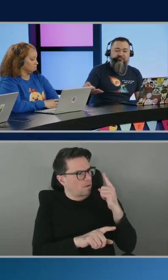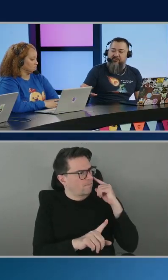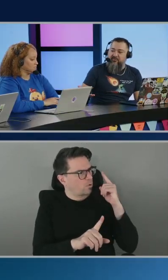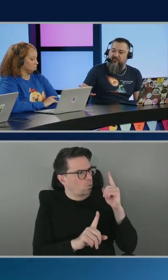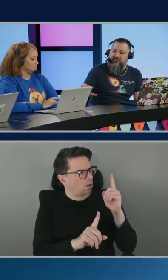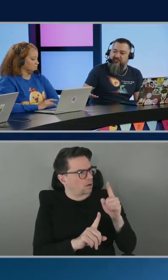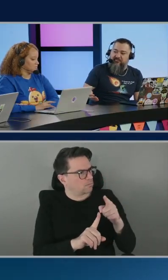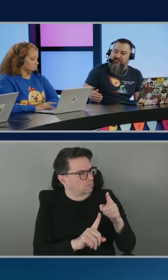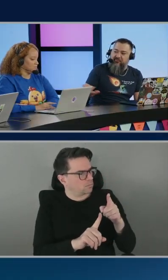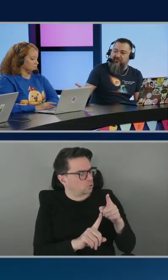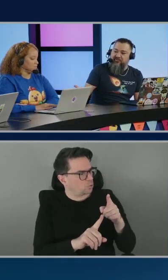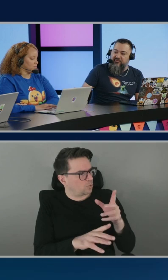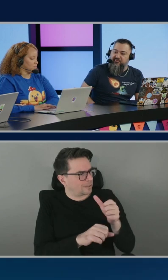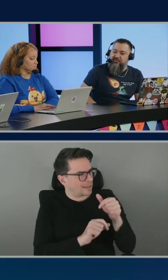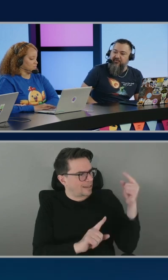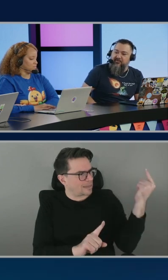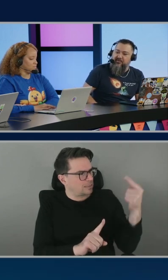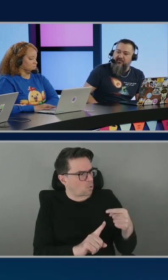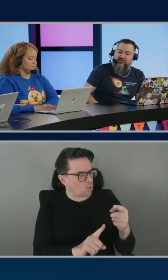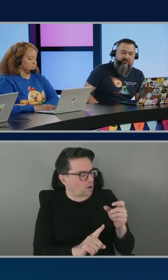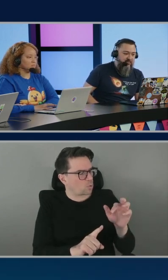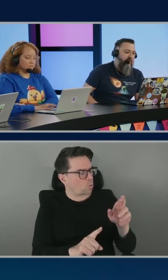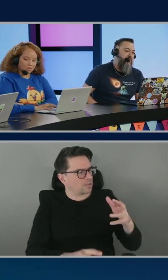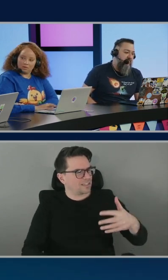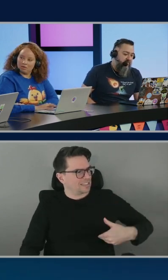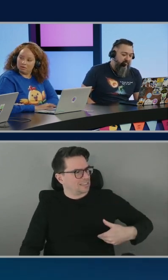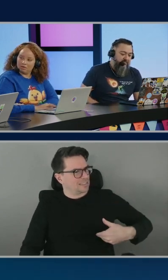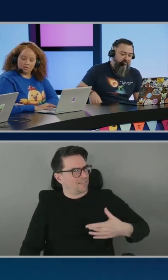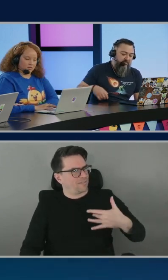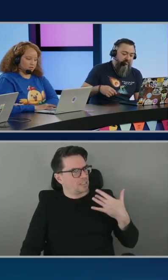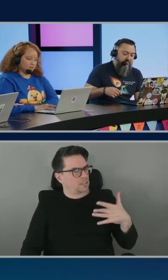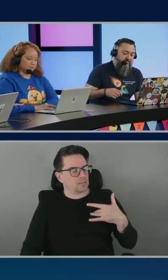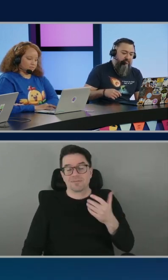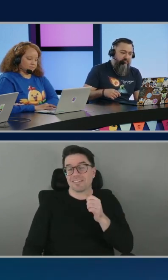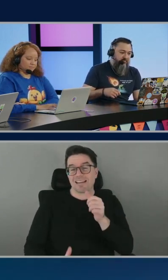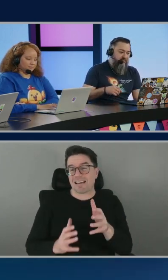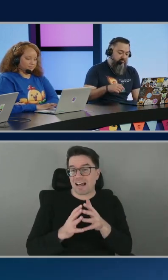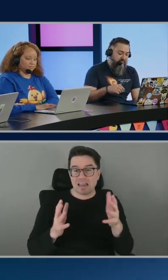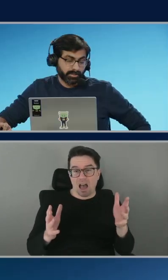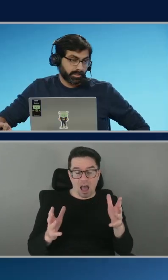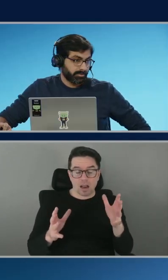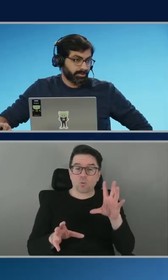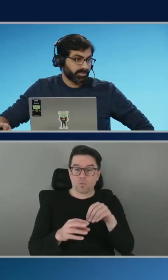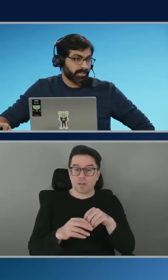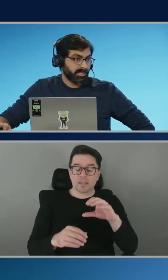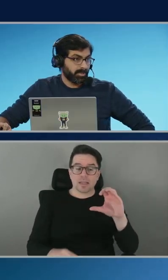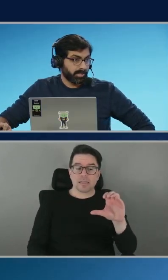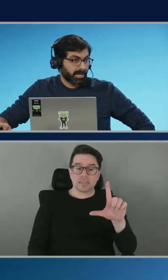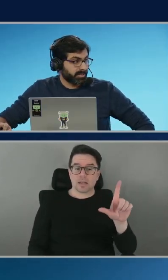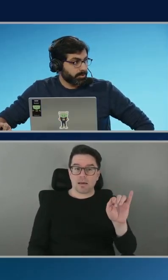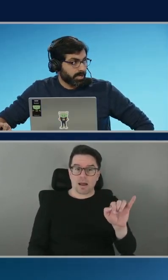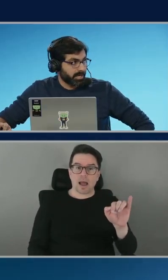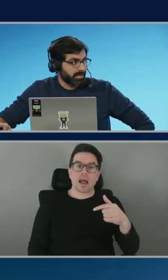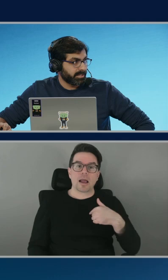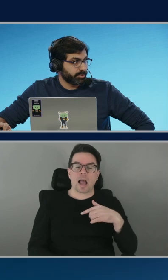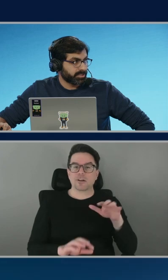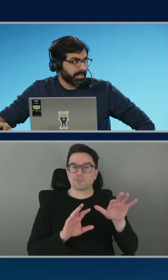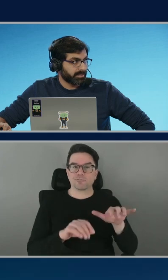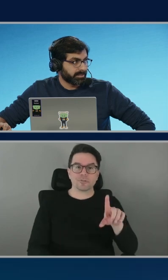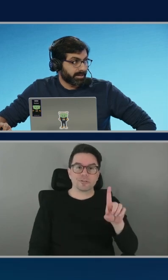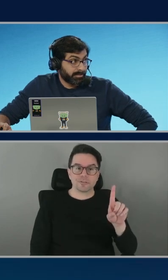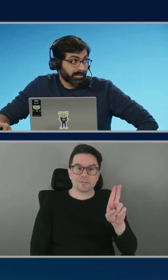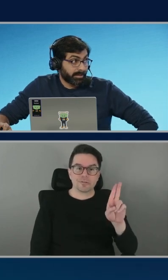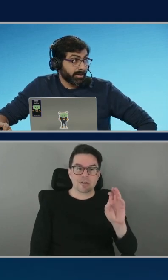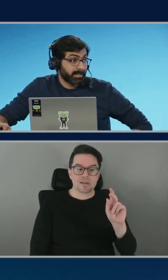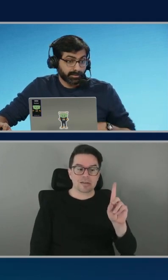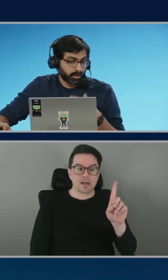to this point, or was it pretty intuitive? Not a whole lot. I just basically on command line, which is not seen here, it was just DuckDB minus UI, and you just